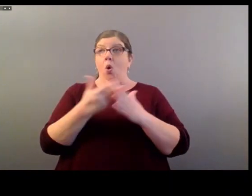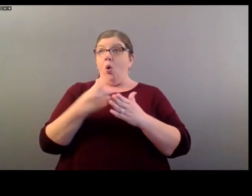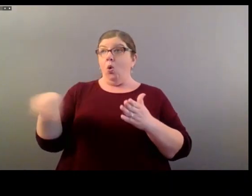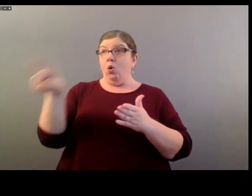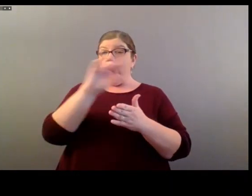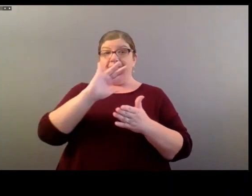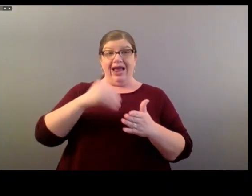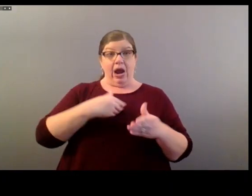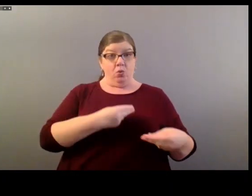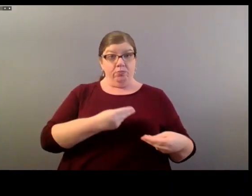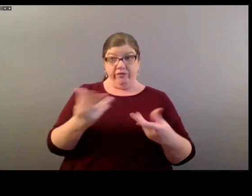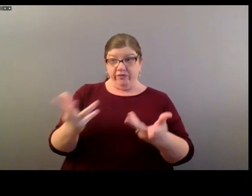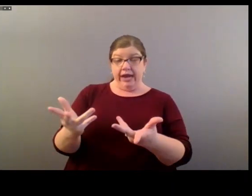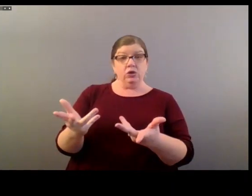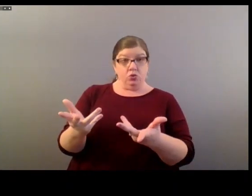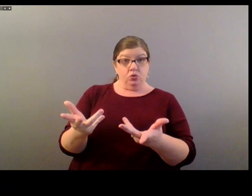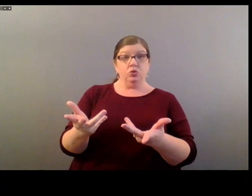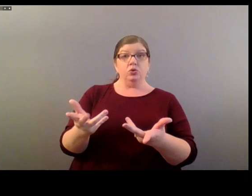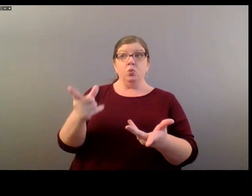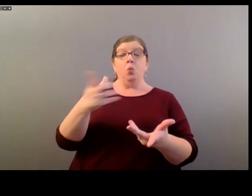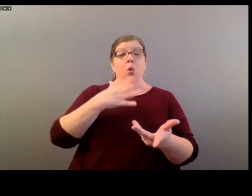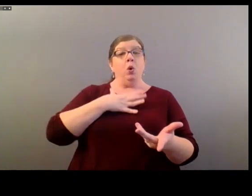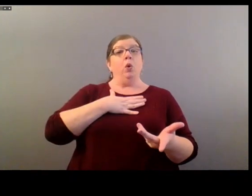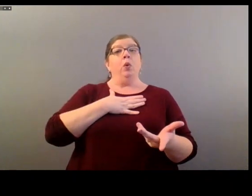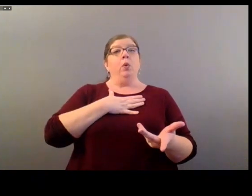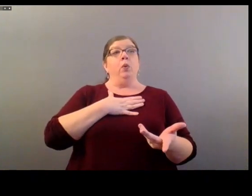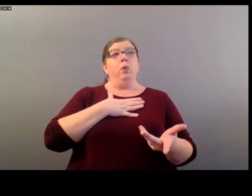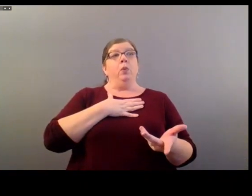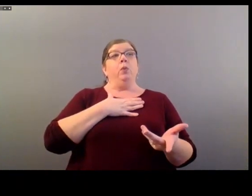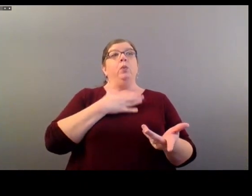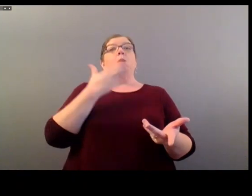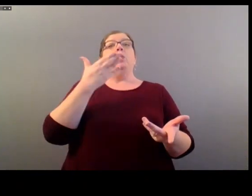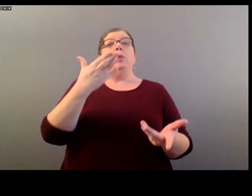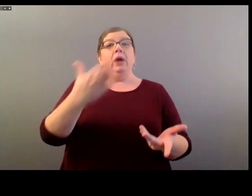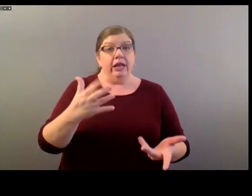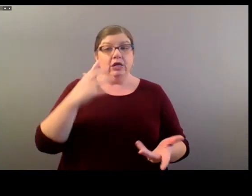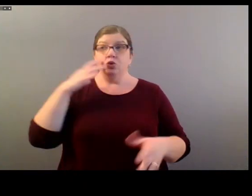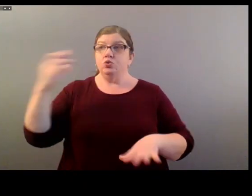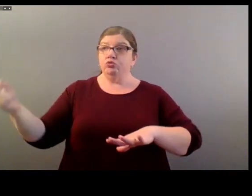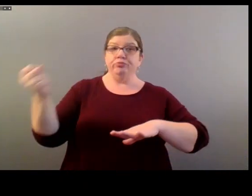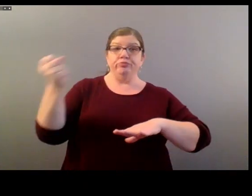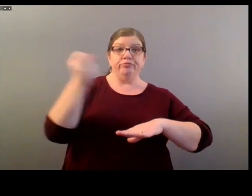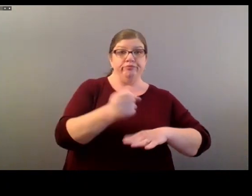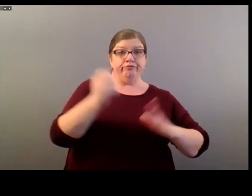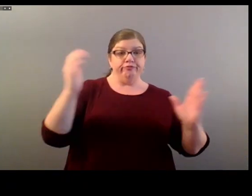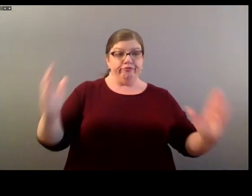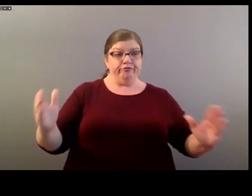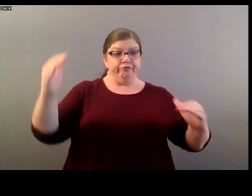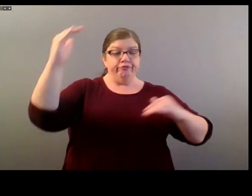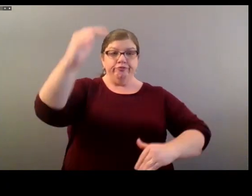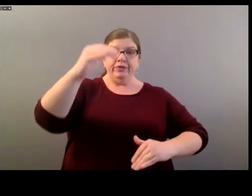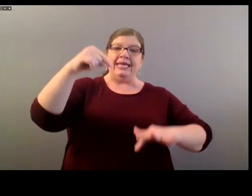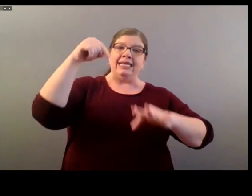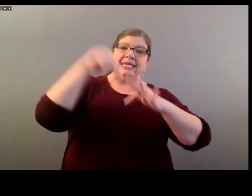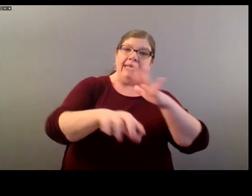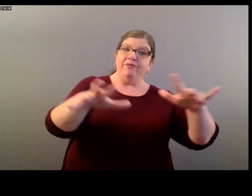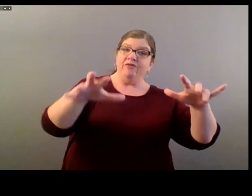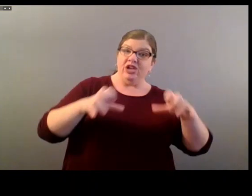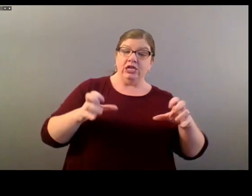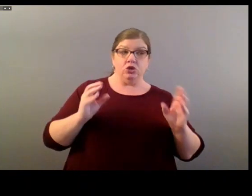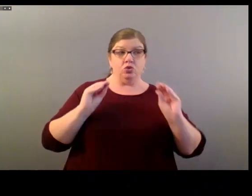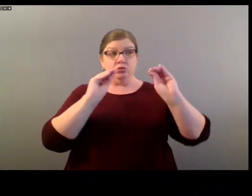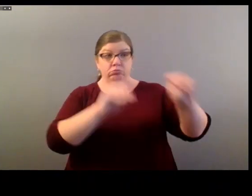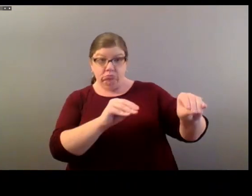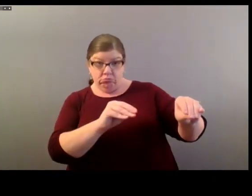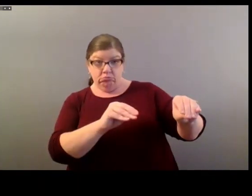who were willing to go the route of getting these deep freezers in place